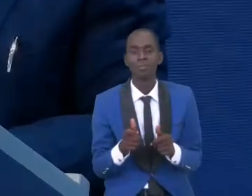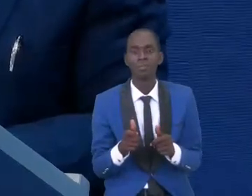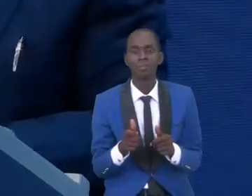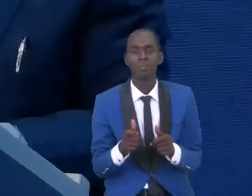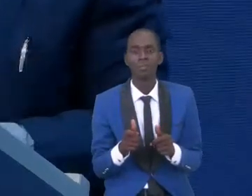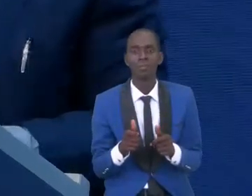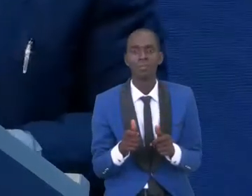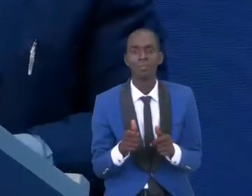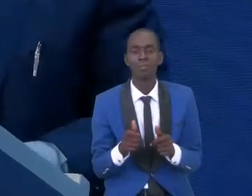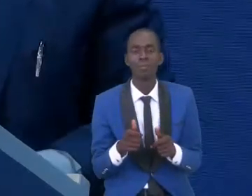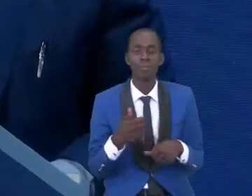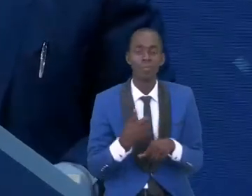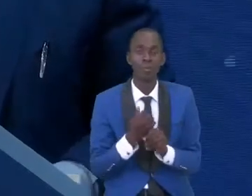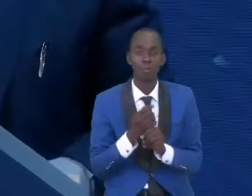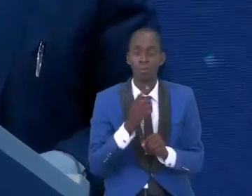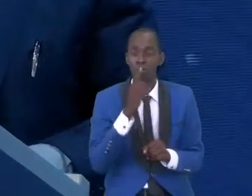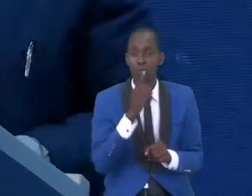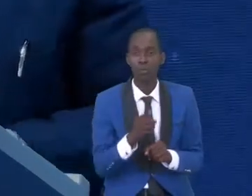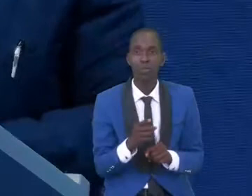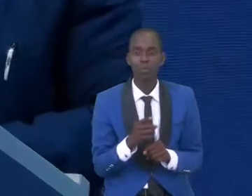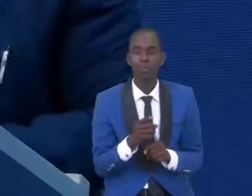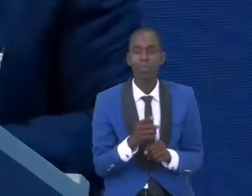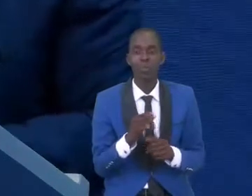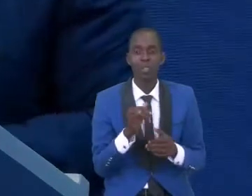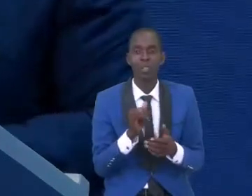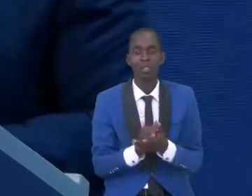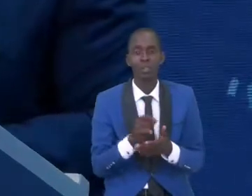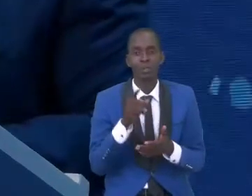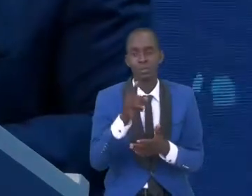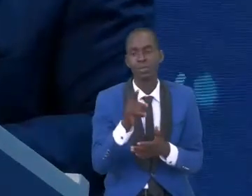Let's make sure that we capture everybody.